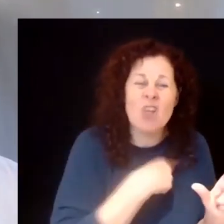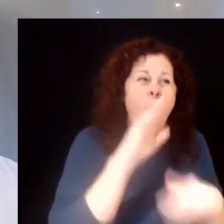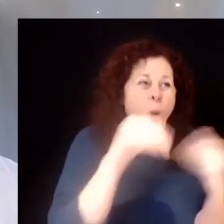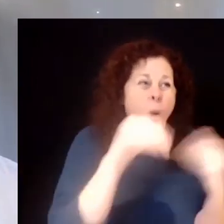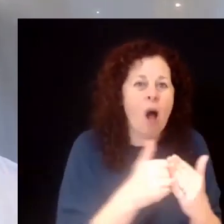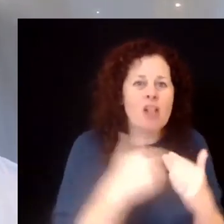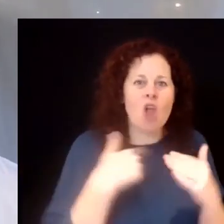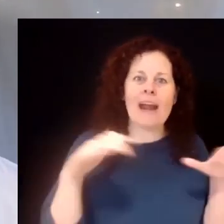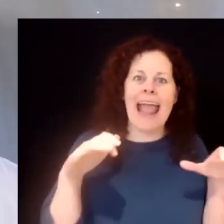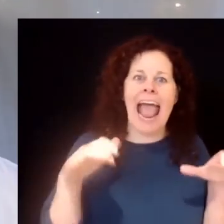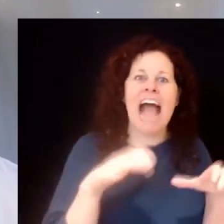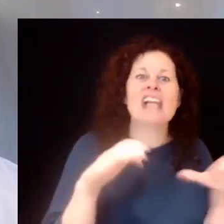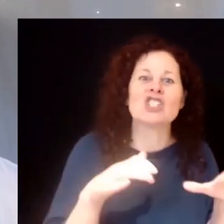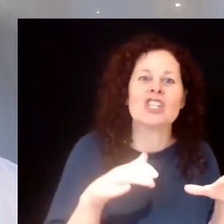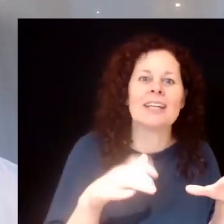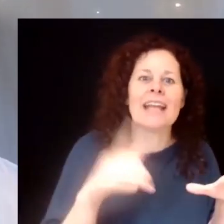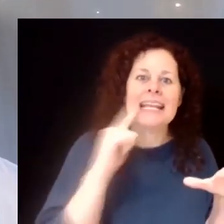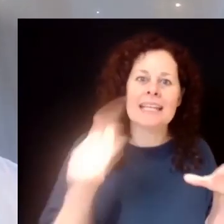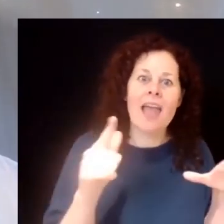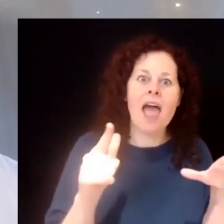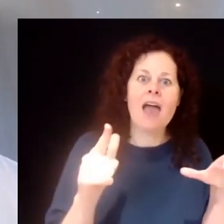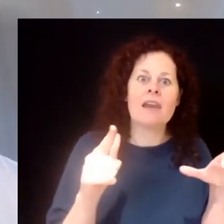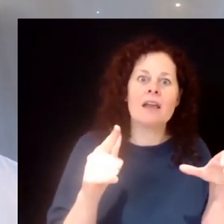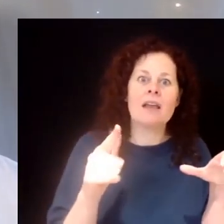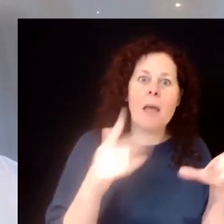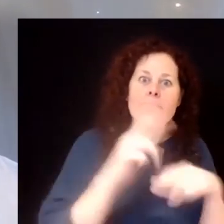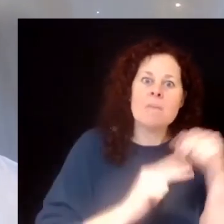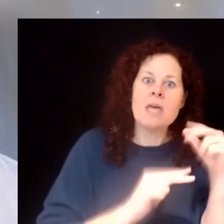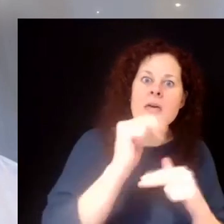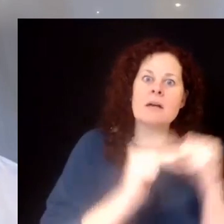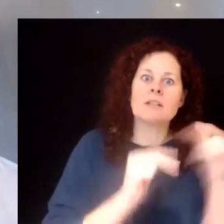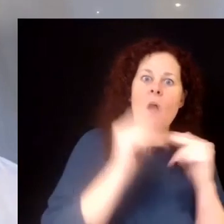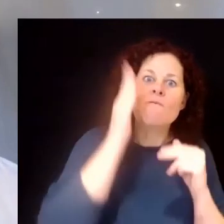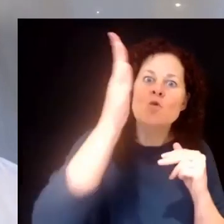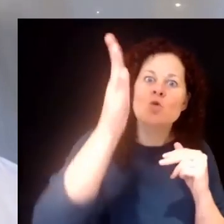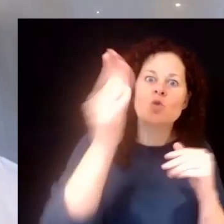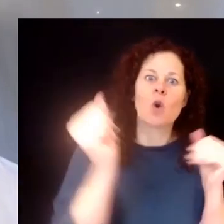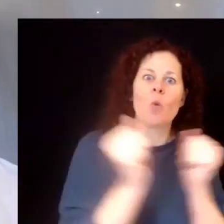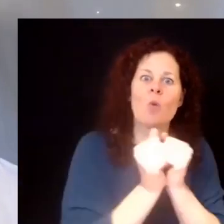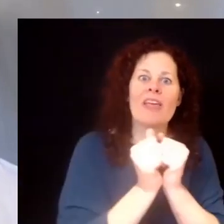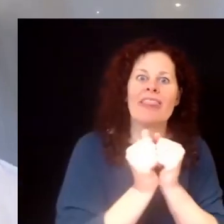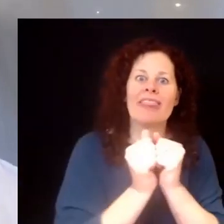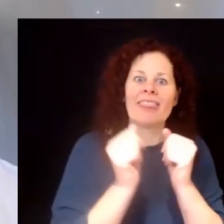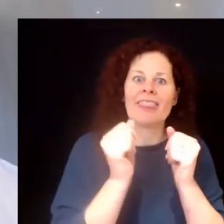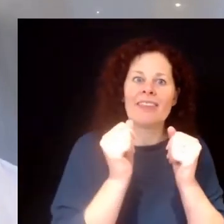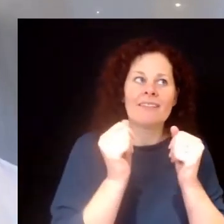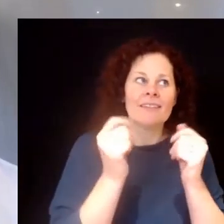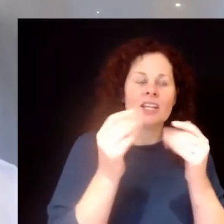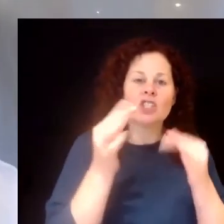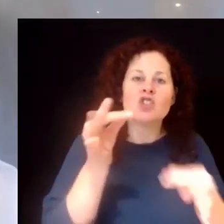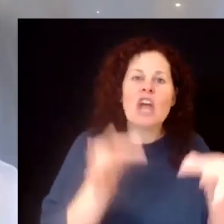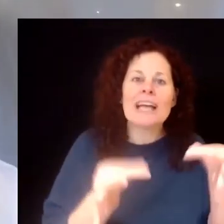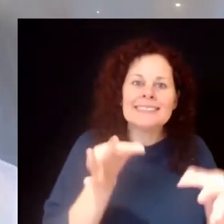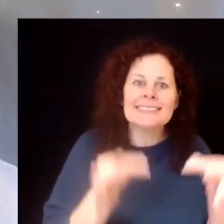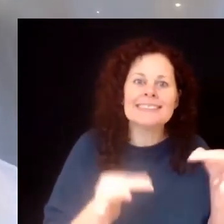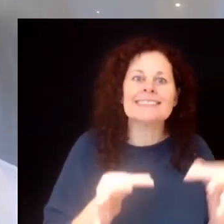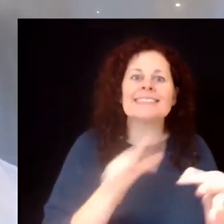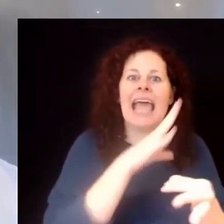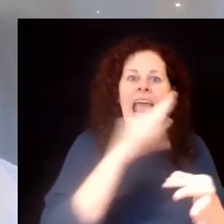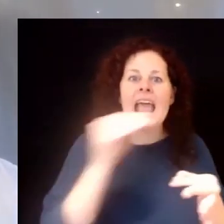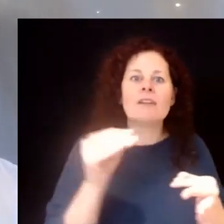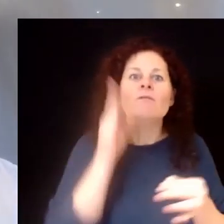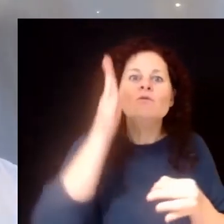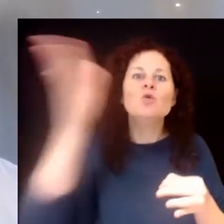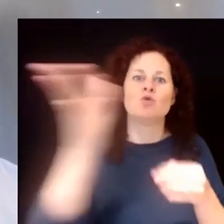come from the magnificent actions of a few leaders, but from each of us believing that every act of good brings us closer to